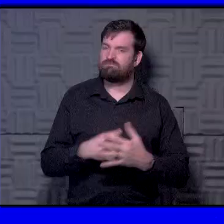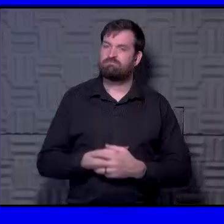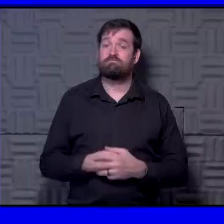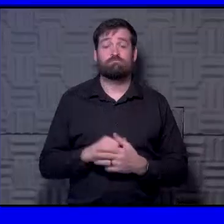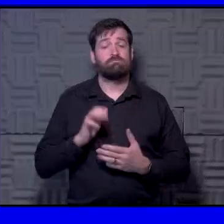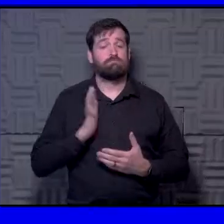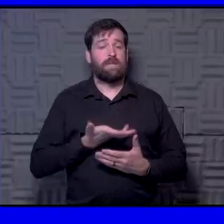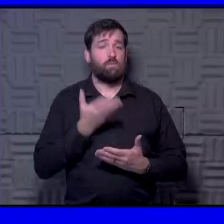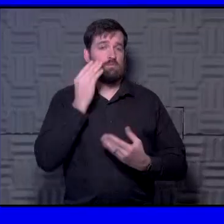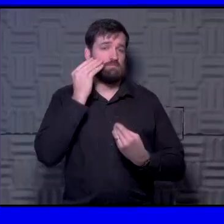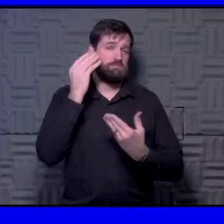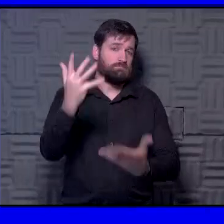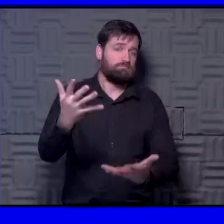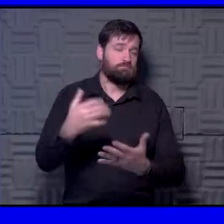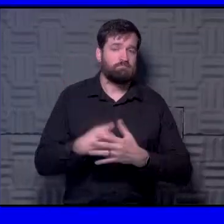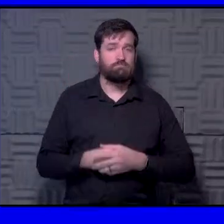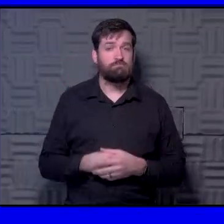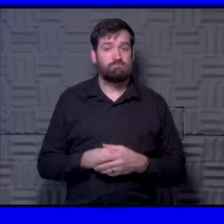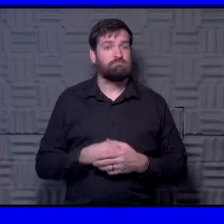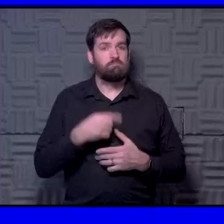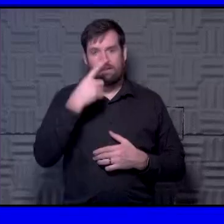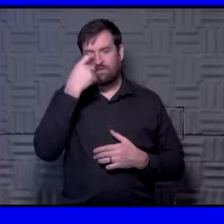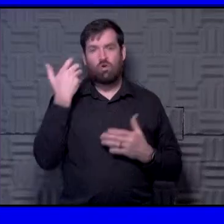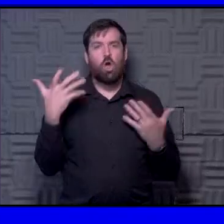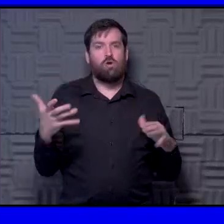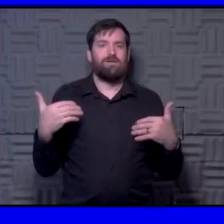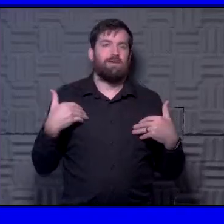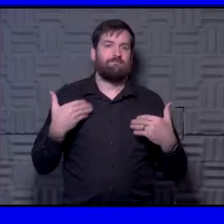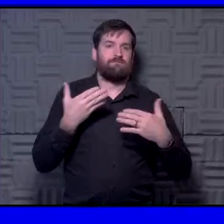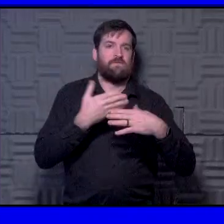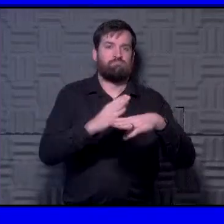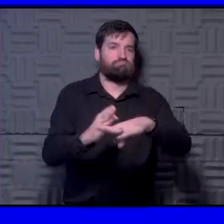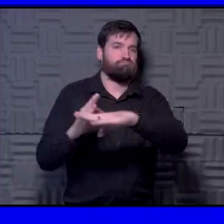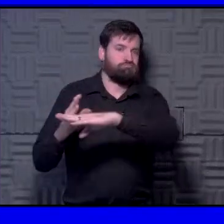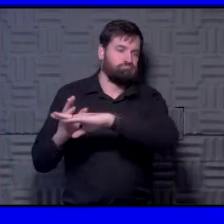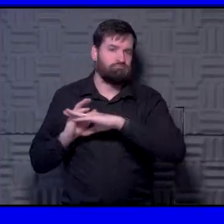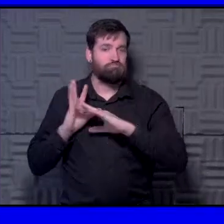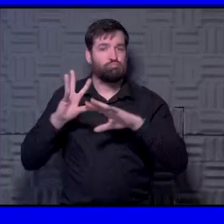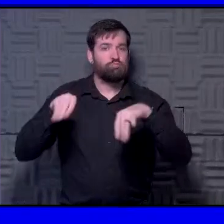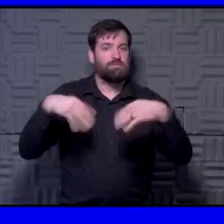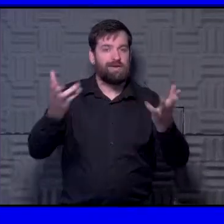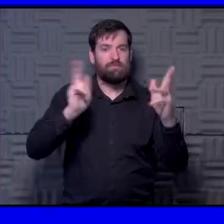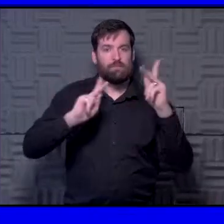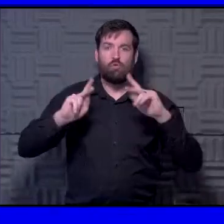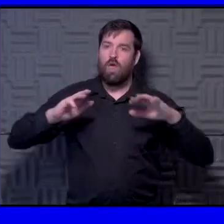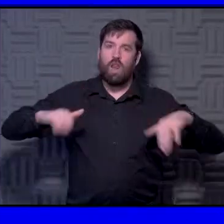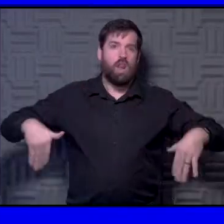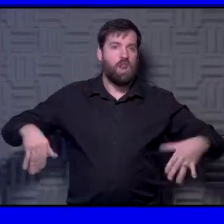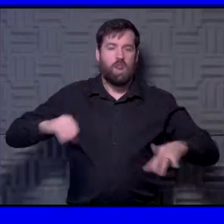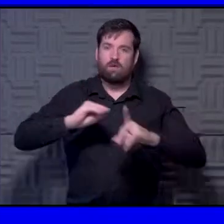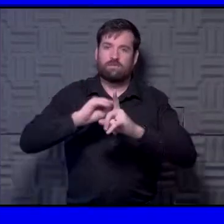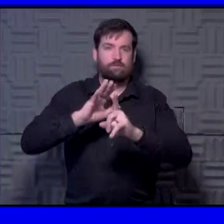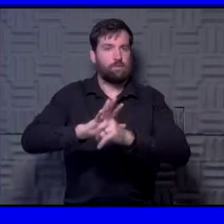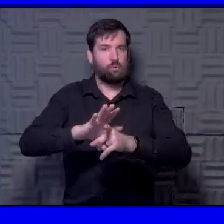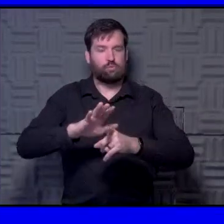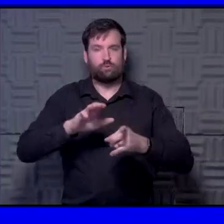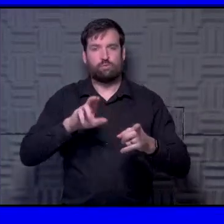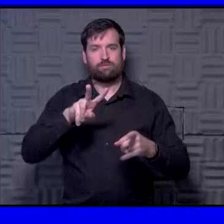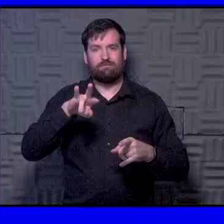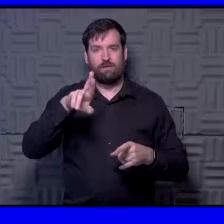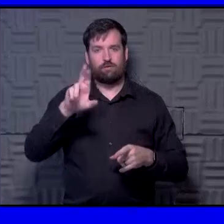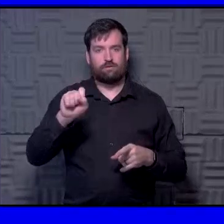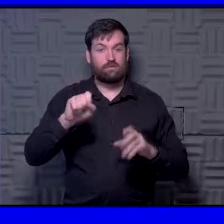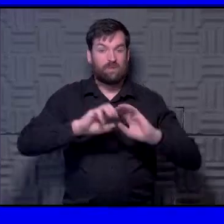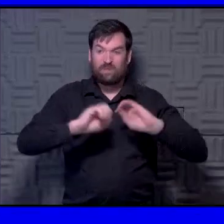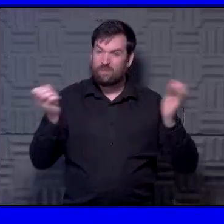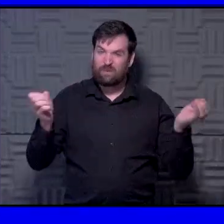and our guidance because of that is just because you have some immunity, we want to make sure we get the vaccine to those others who have not been exposed to the virus yet and